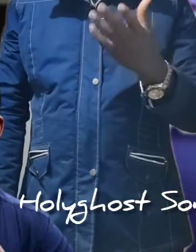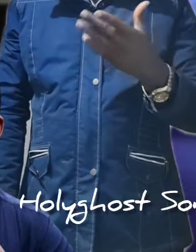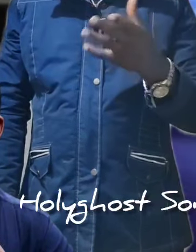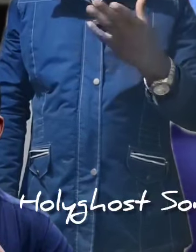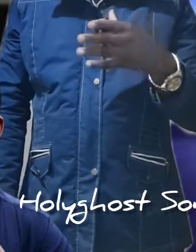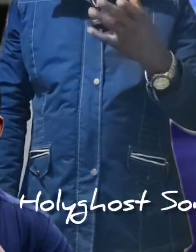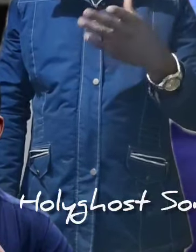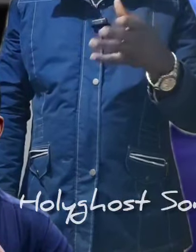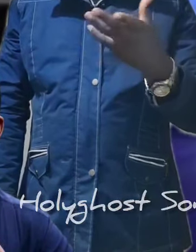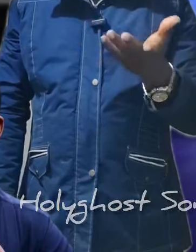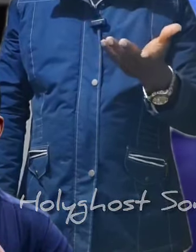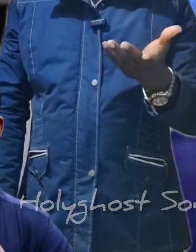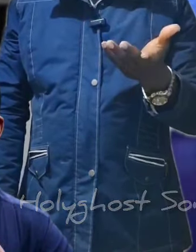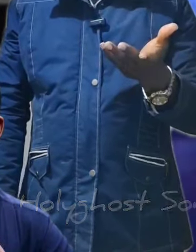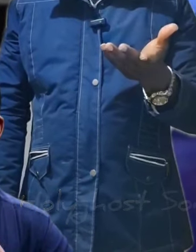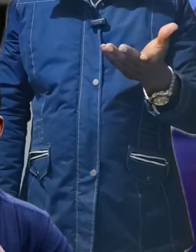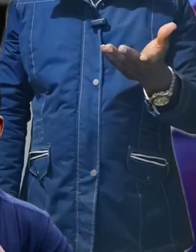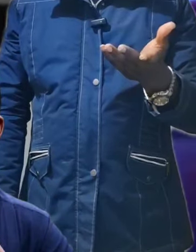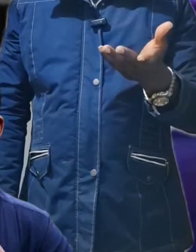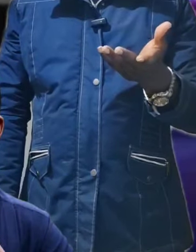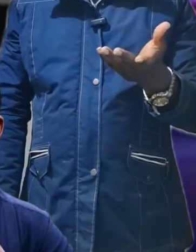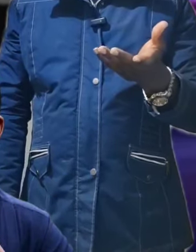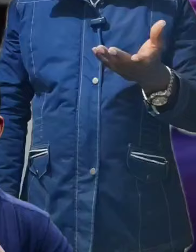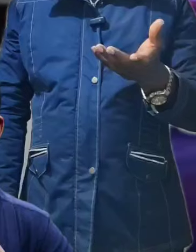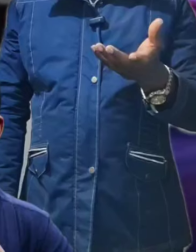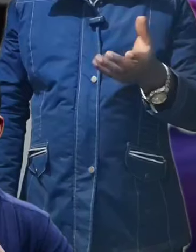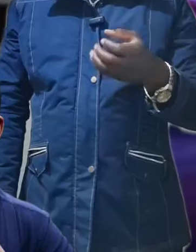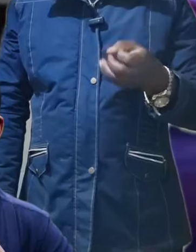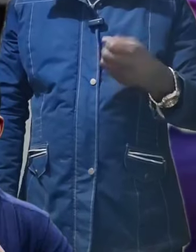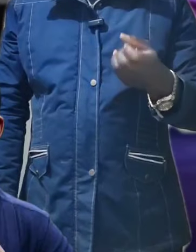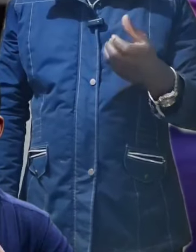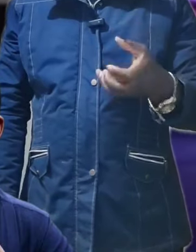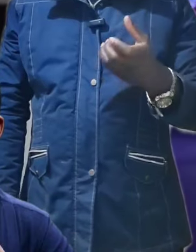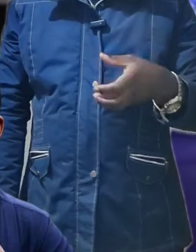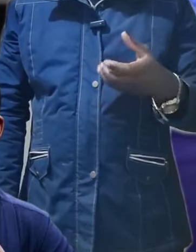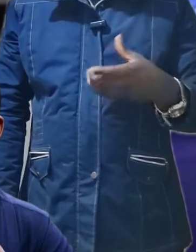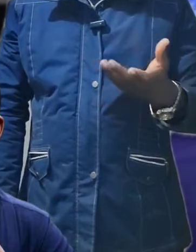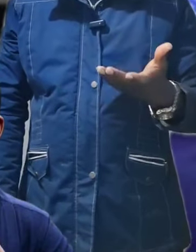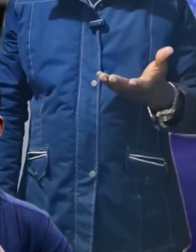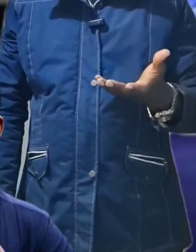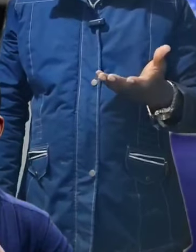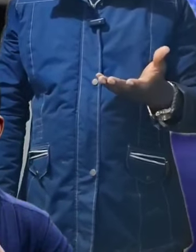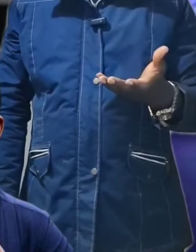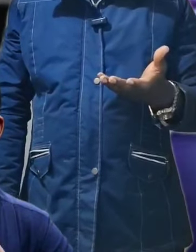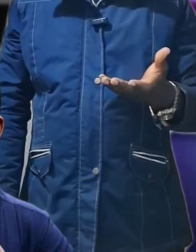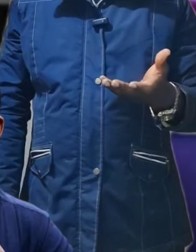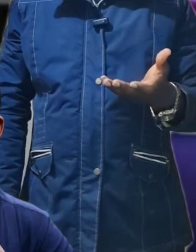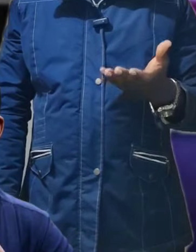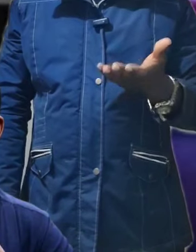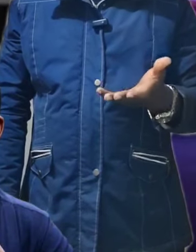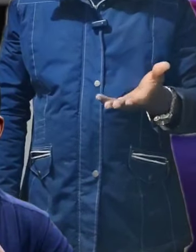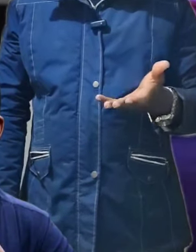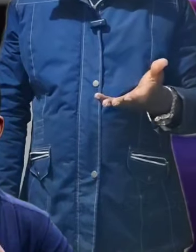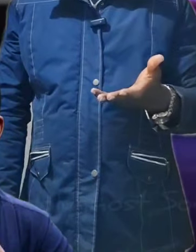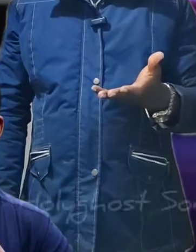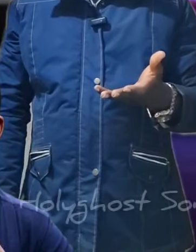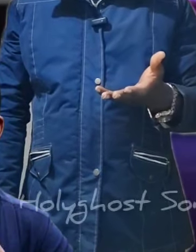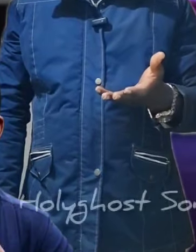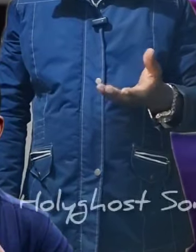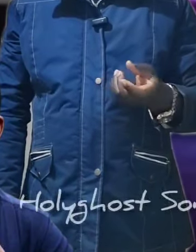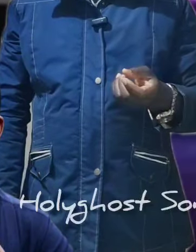like this, is this how the country is going to move forward? Is this how the country is going to move forward? Like